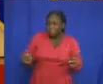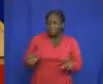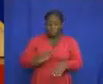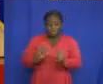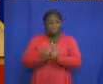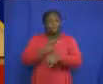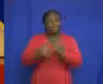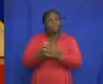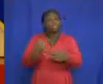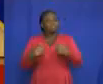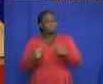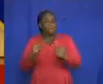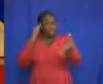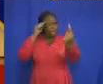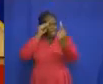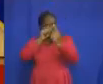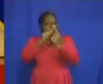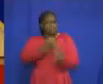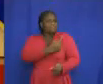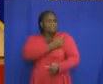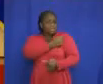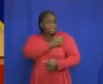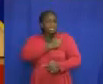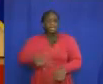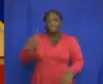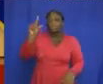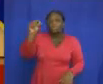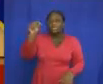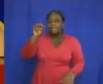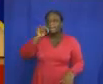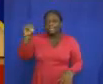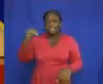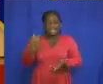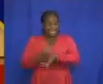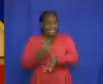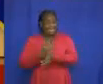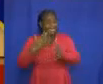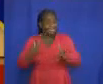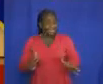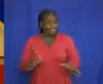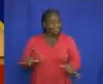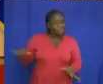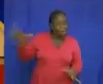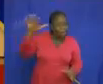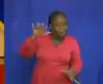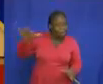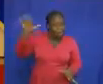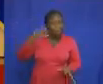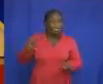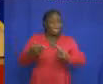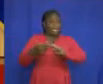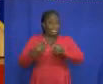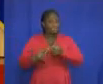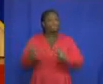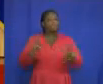the target is to vaccinate some 20 million Ghanaians, i.e. the entire adult population of Ghana, by